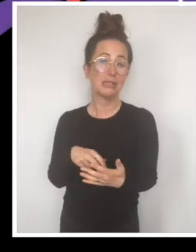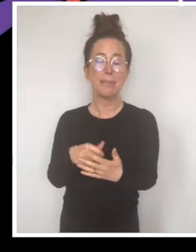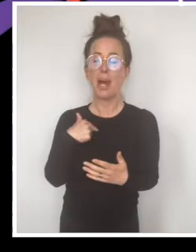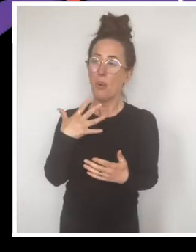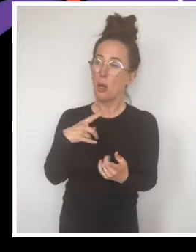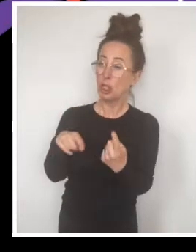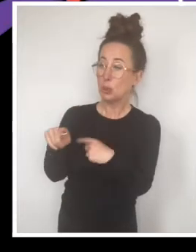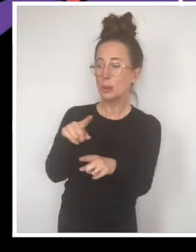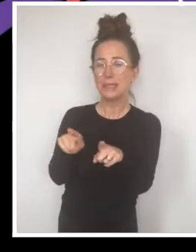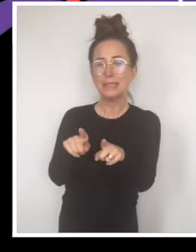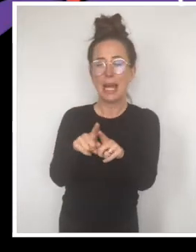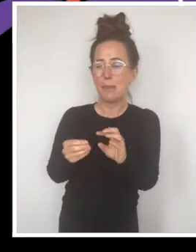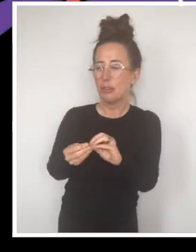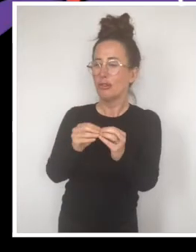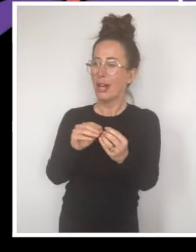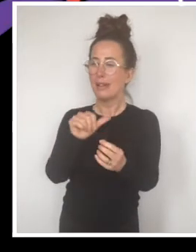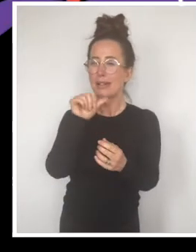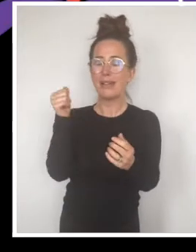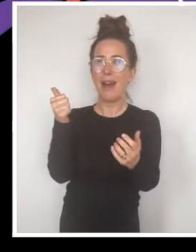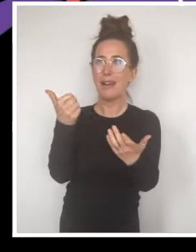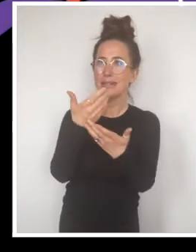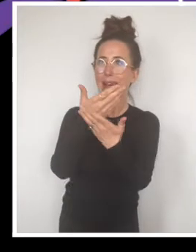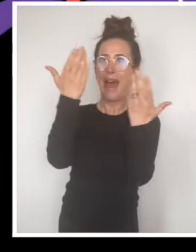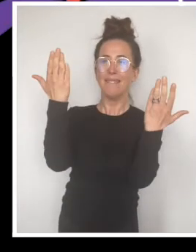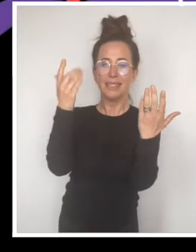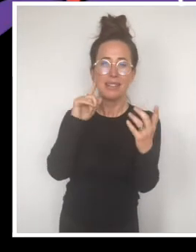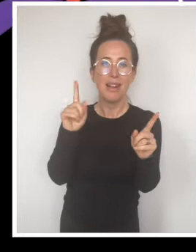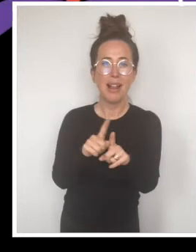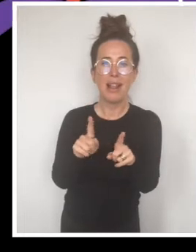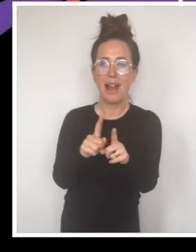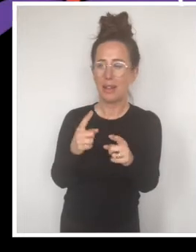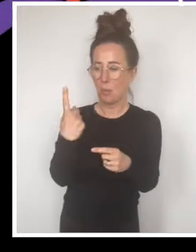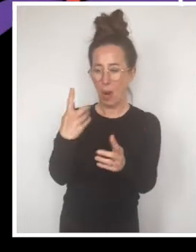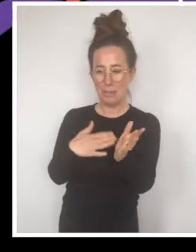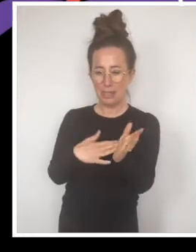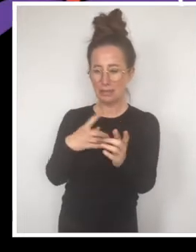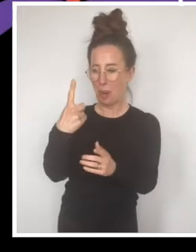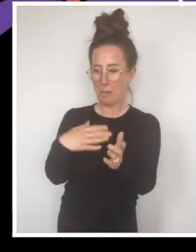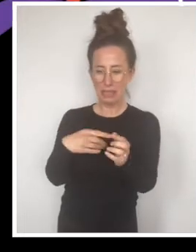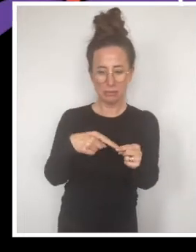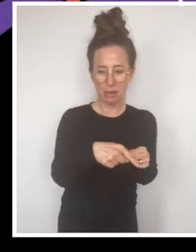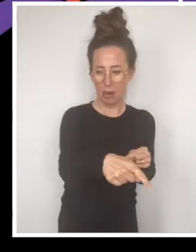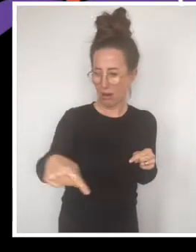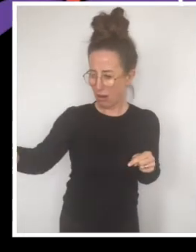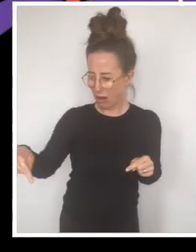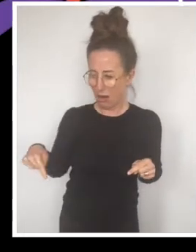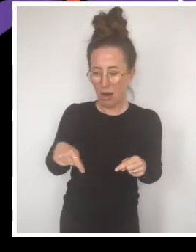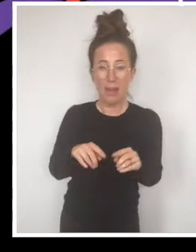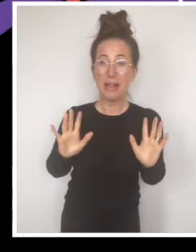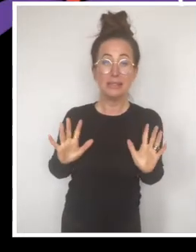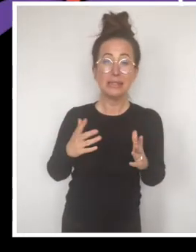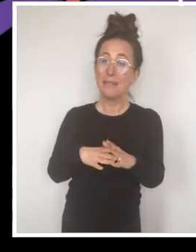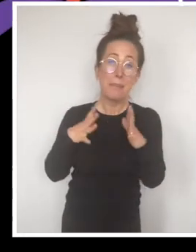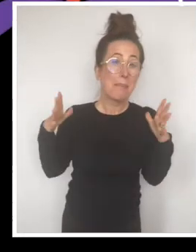want you to create a little haven, and that literally could be just a meter squared or something. It doesn't have to be a huge amount of space,